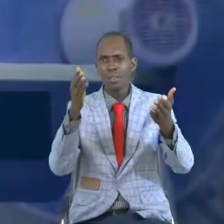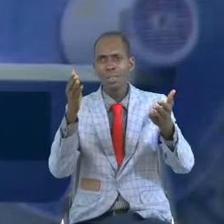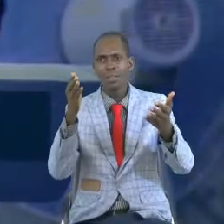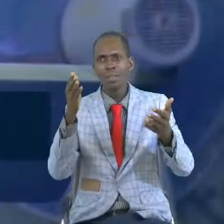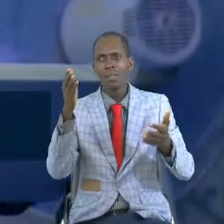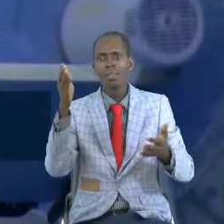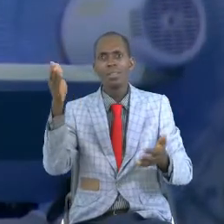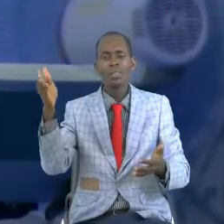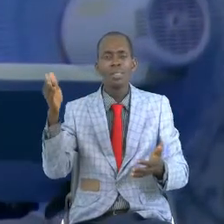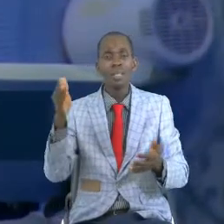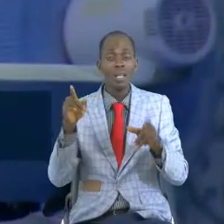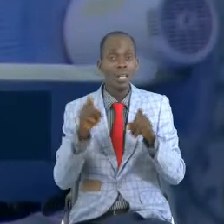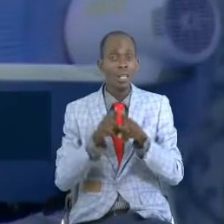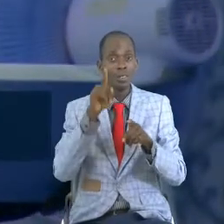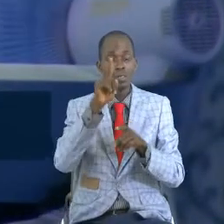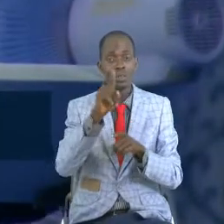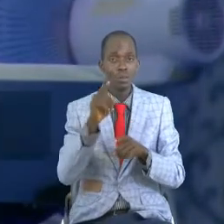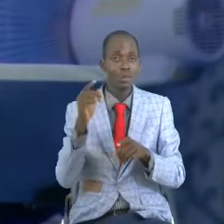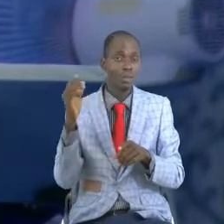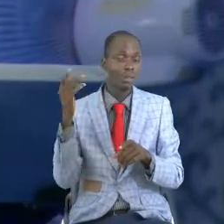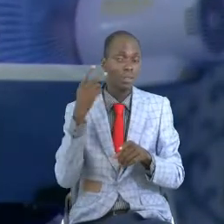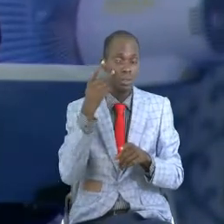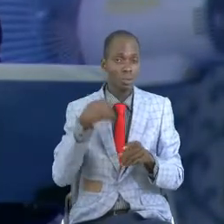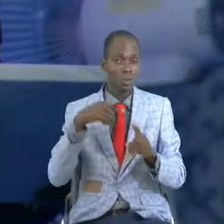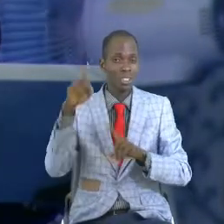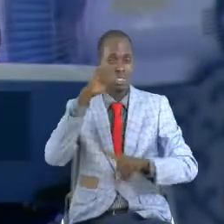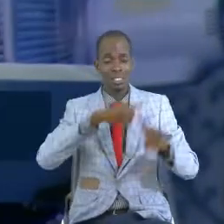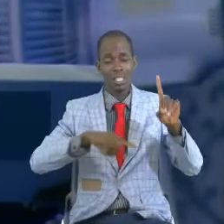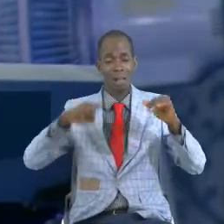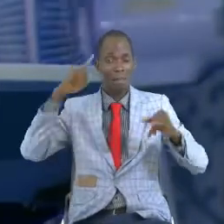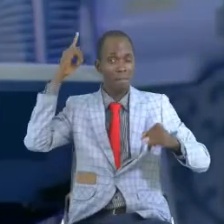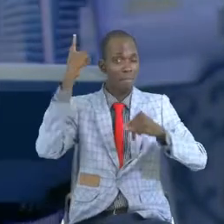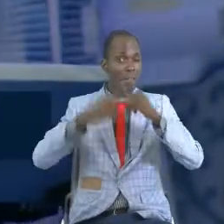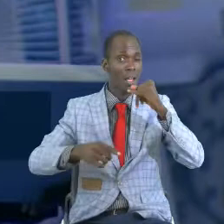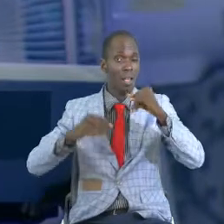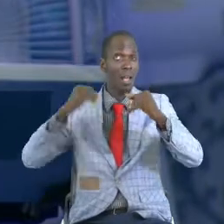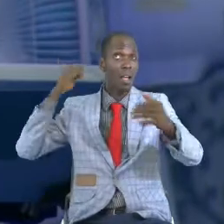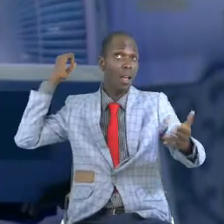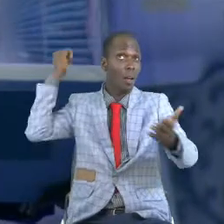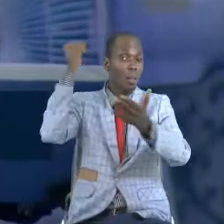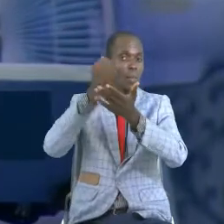final event your miracle is right there with you